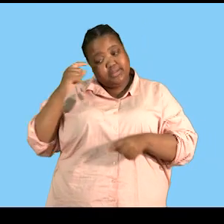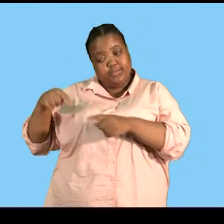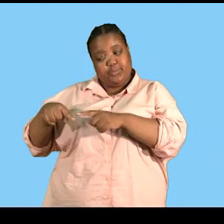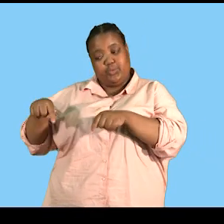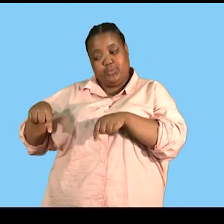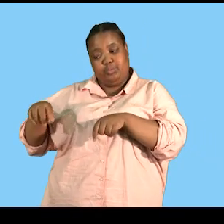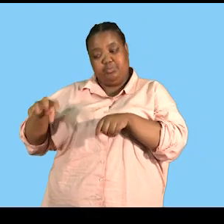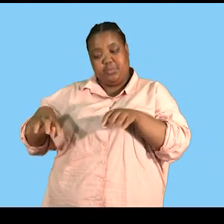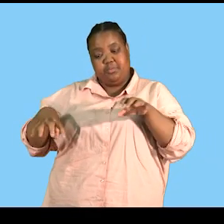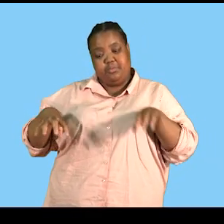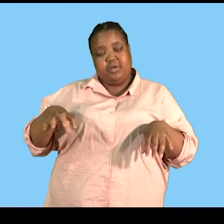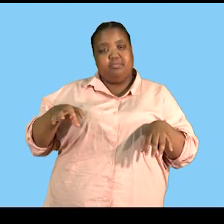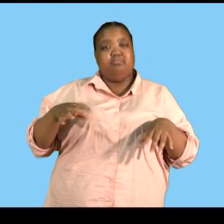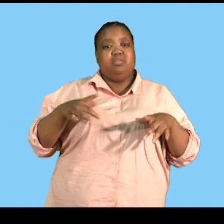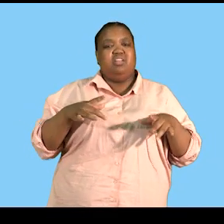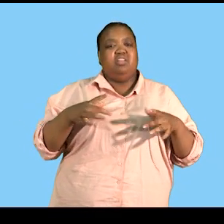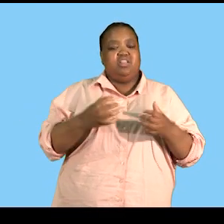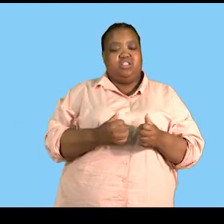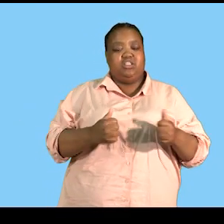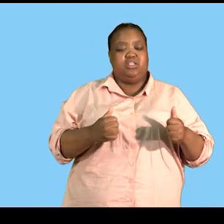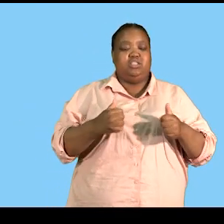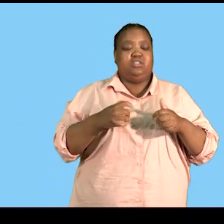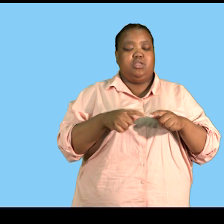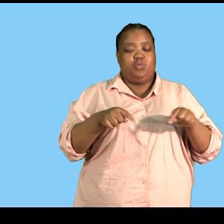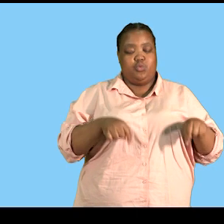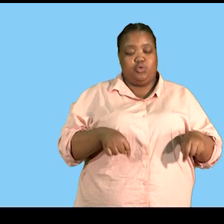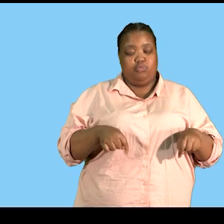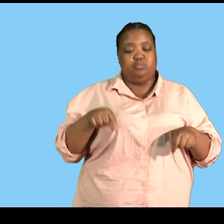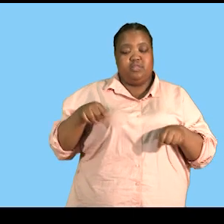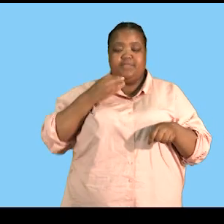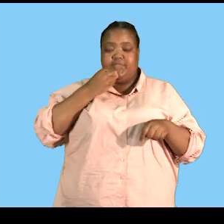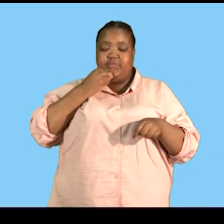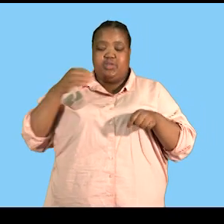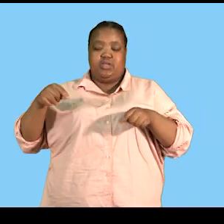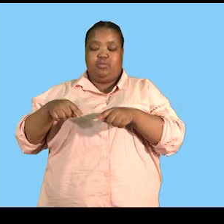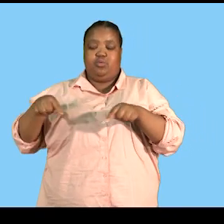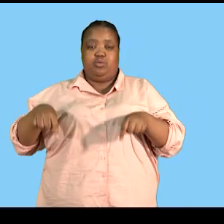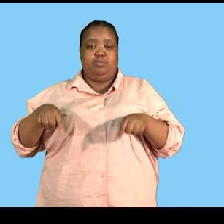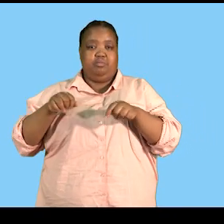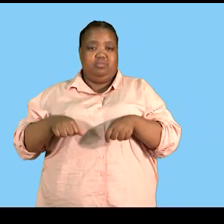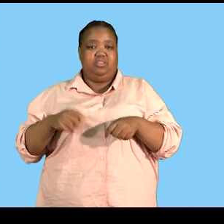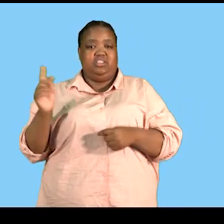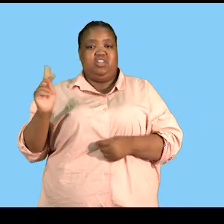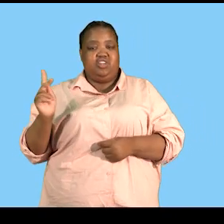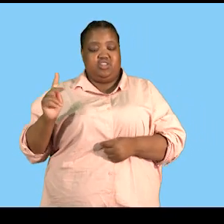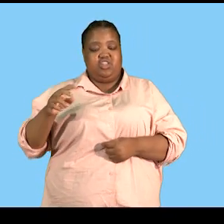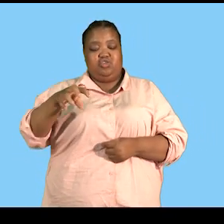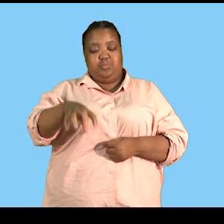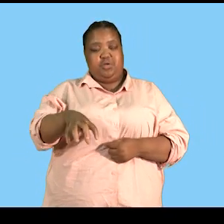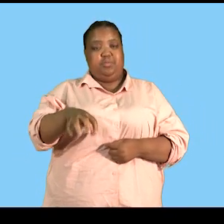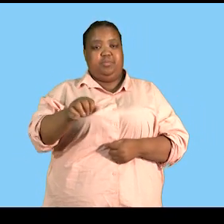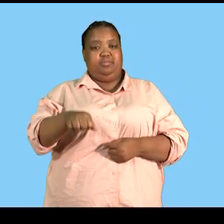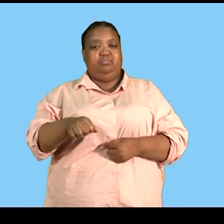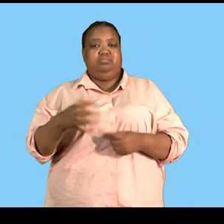then this will be your living area, your kitchen, and your dining area, and it's